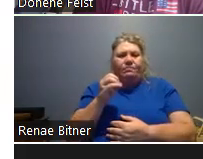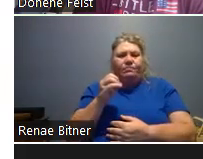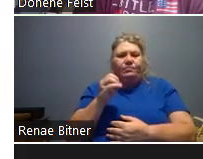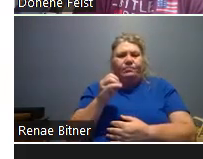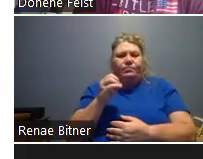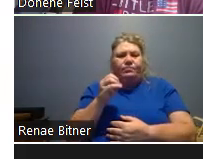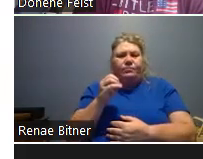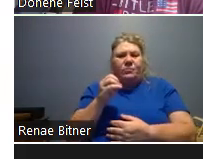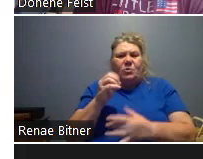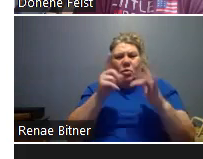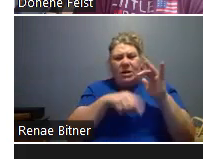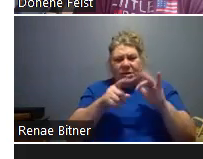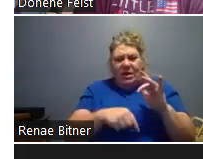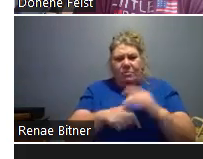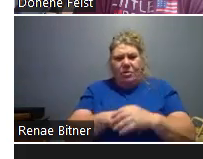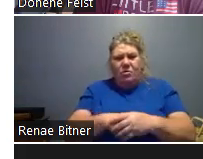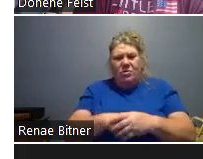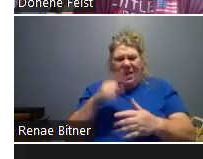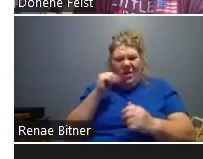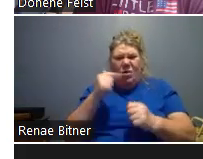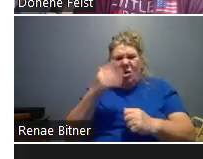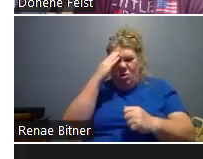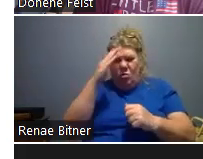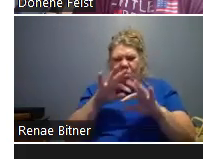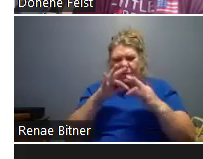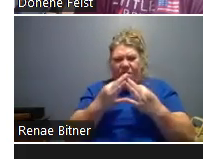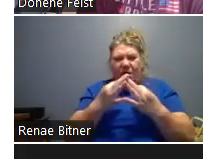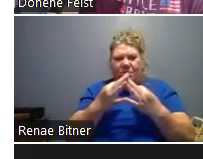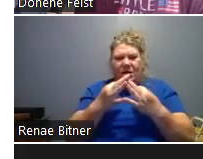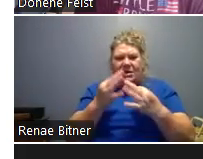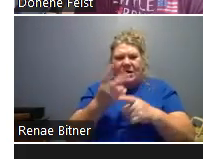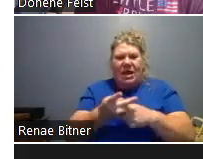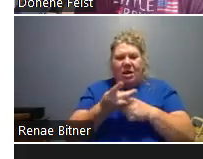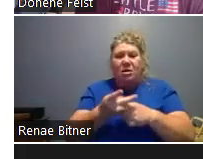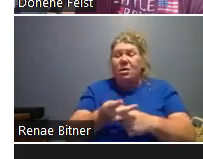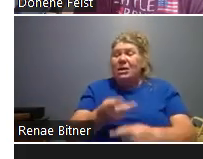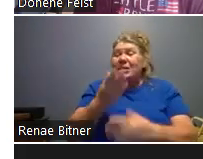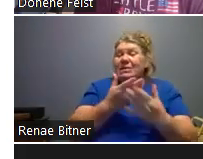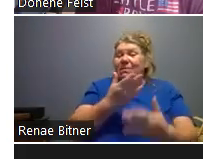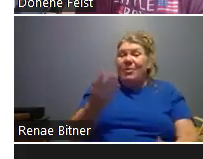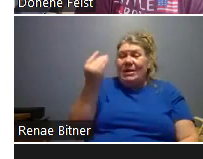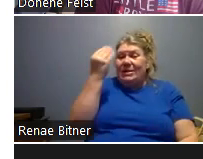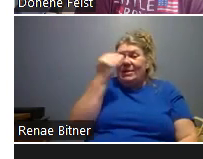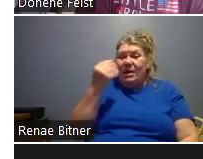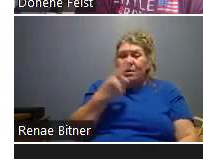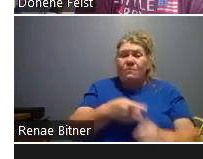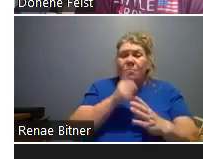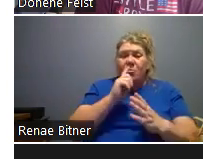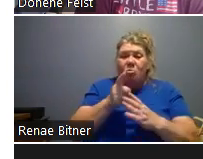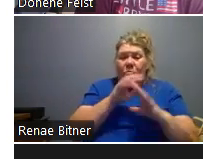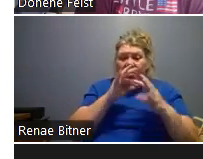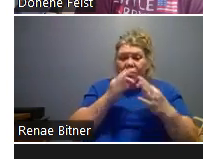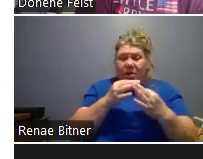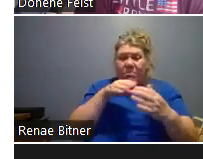we're just going to skip those because I think all of us know about family-centered care. So really some things to ponder from the moment the family